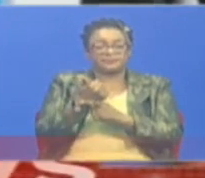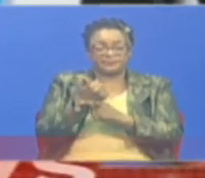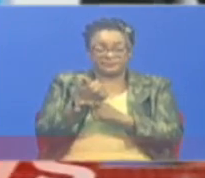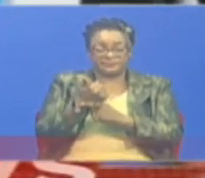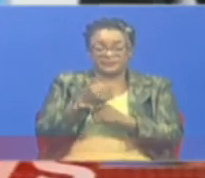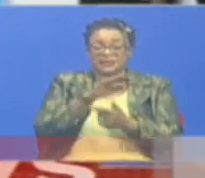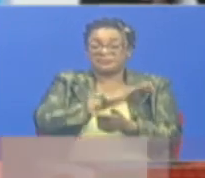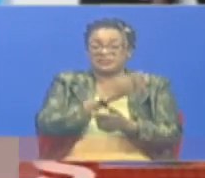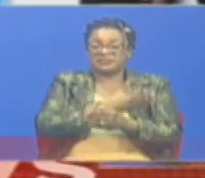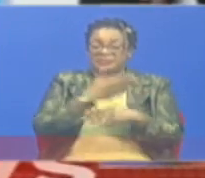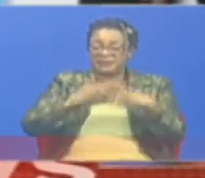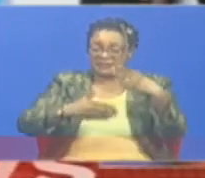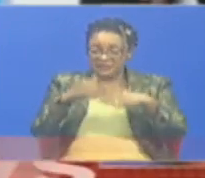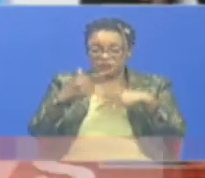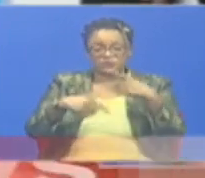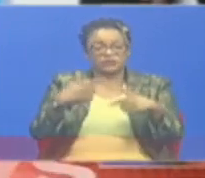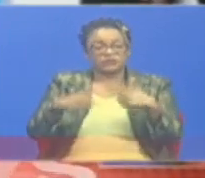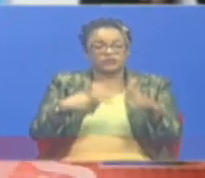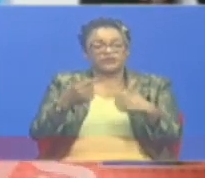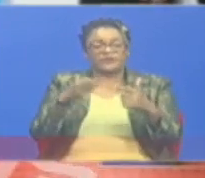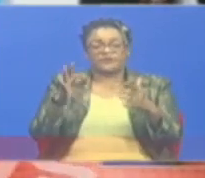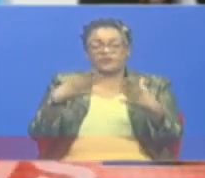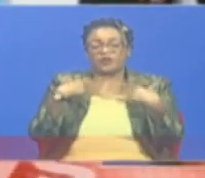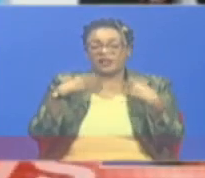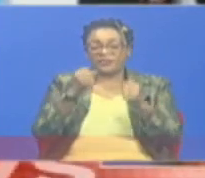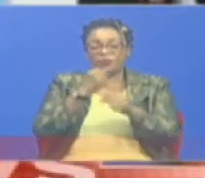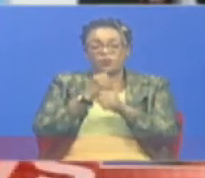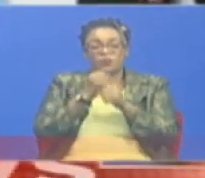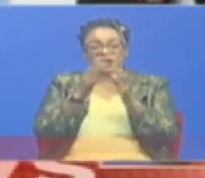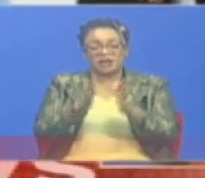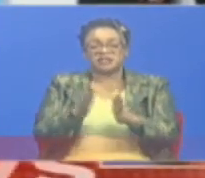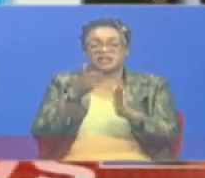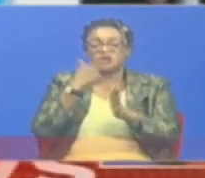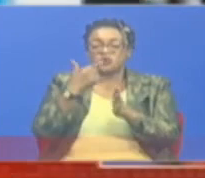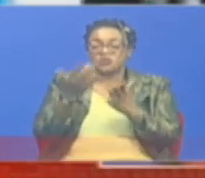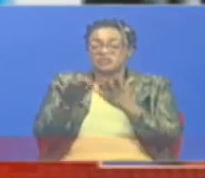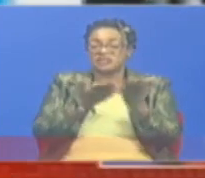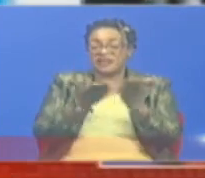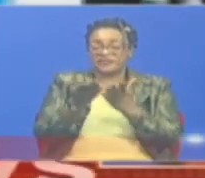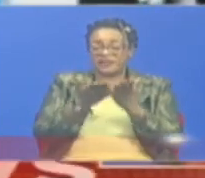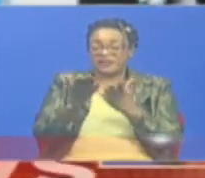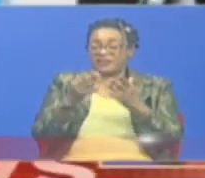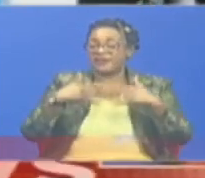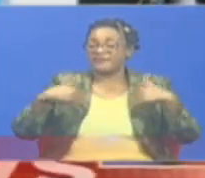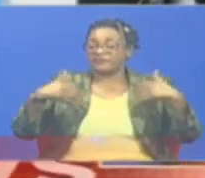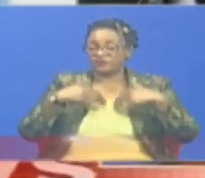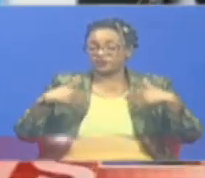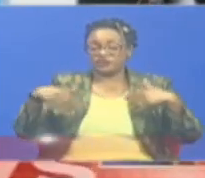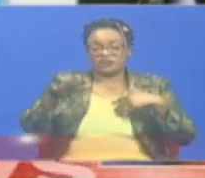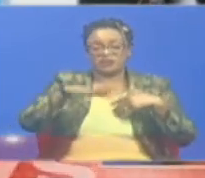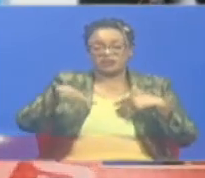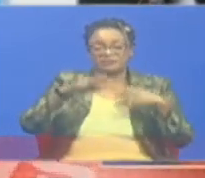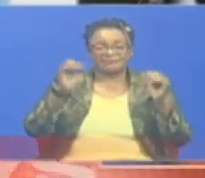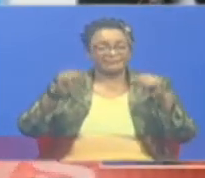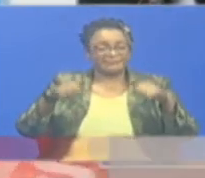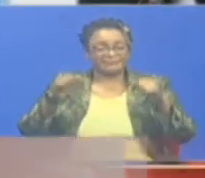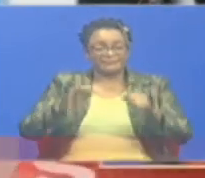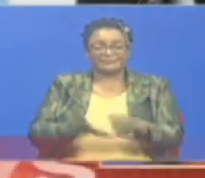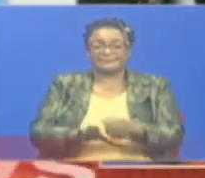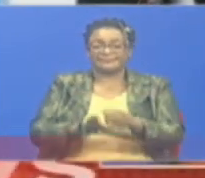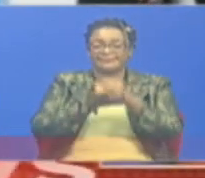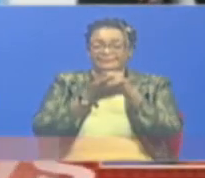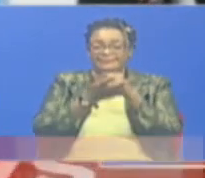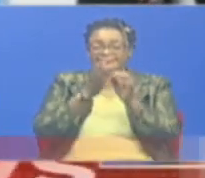is ongoing for healthcare workers who serve the refugee population to be able to assist them in